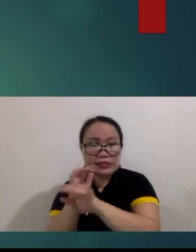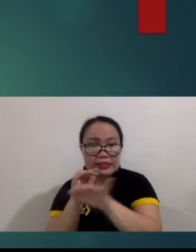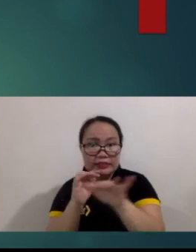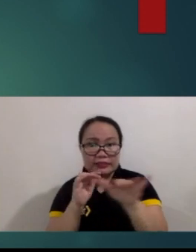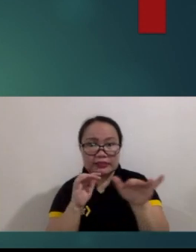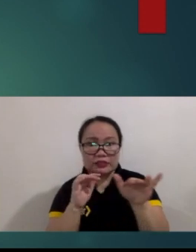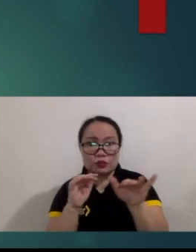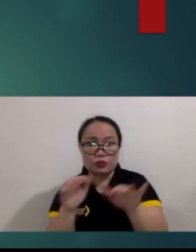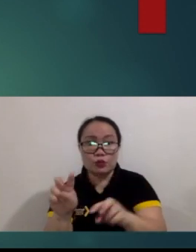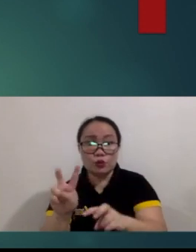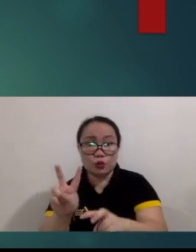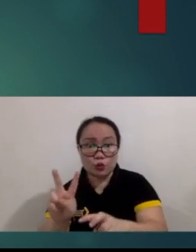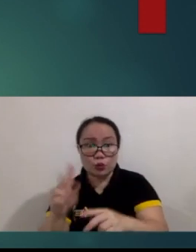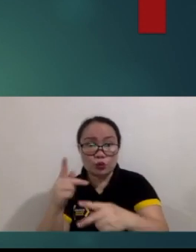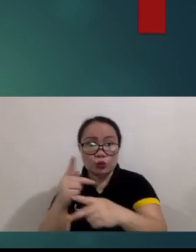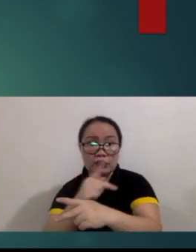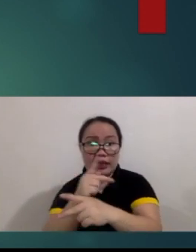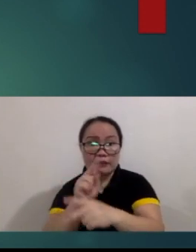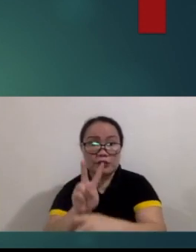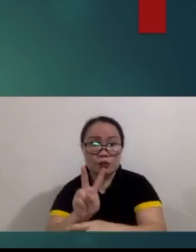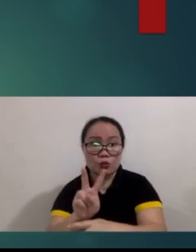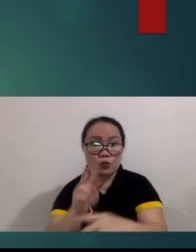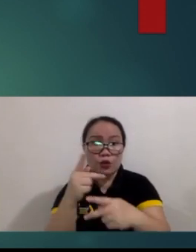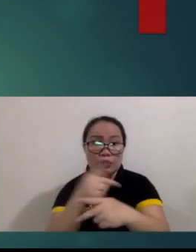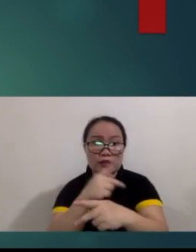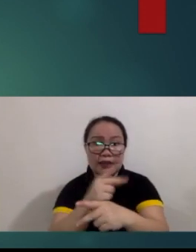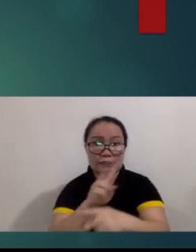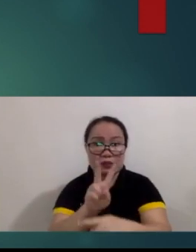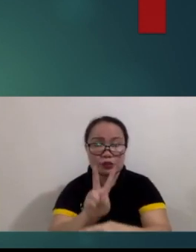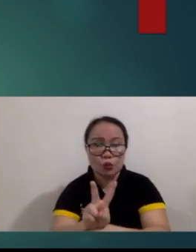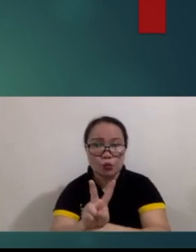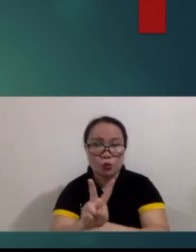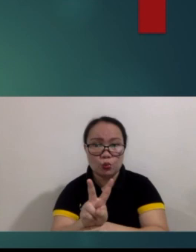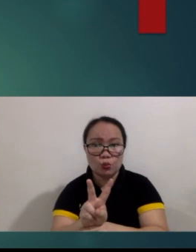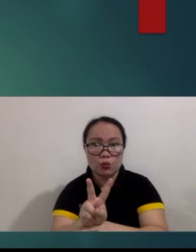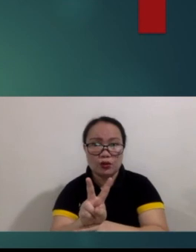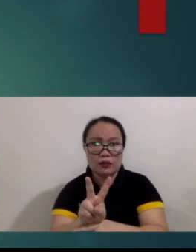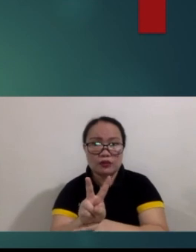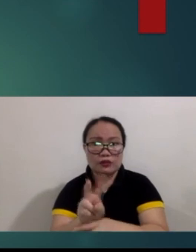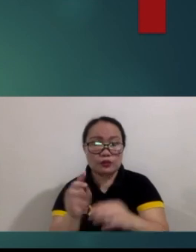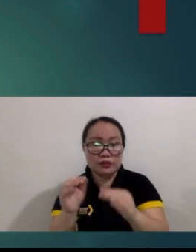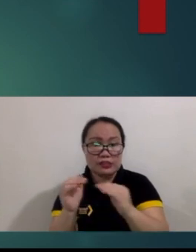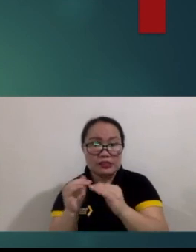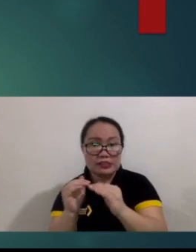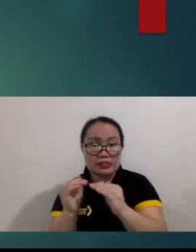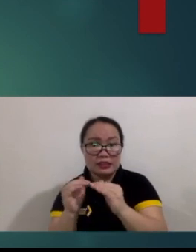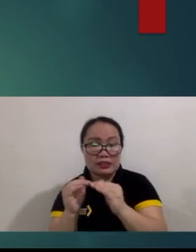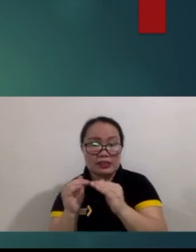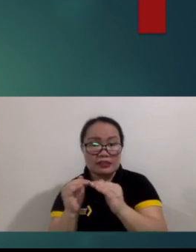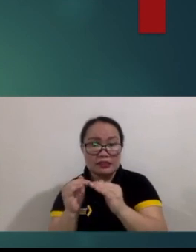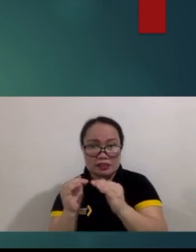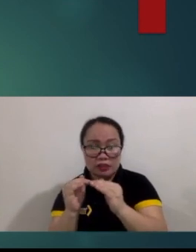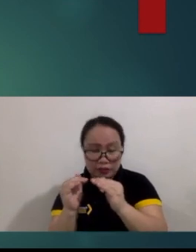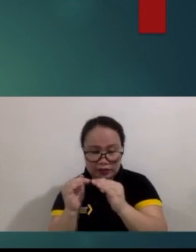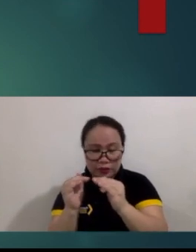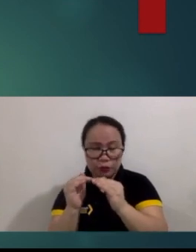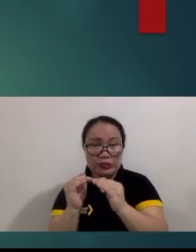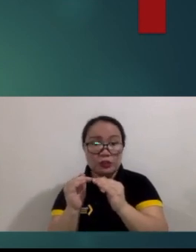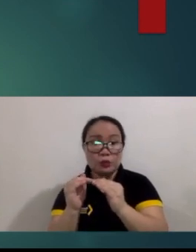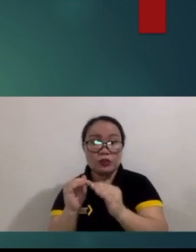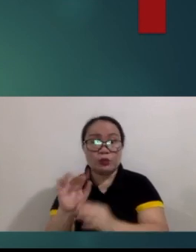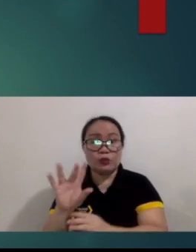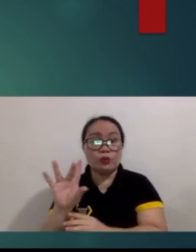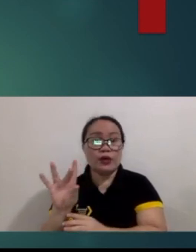we translated it to 2 times 2 times 2. So that